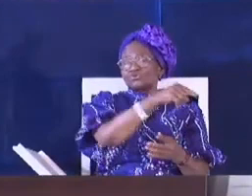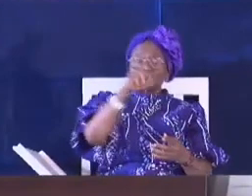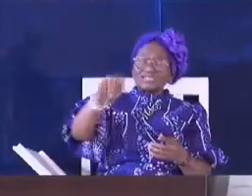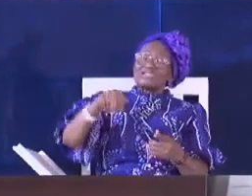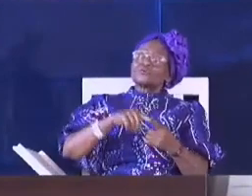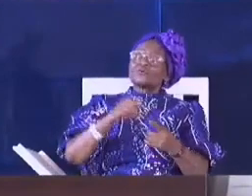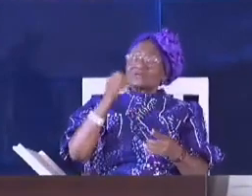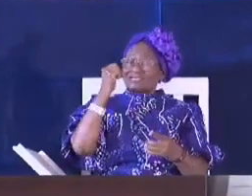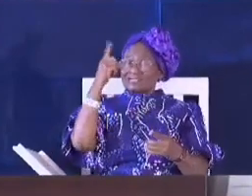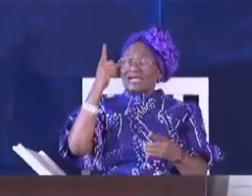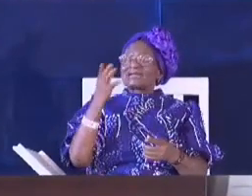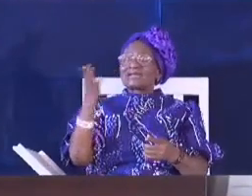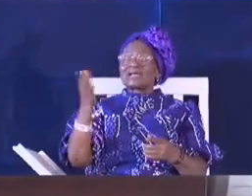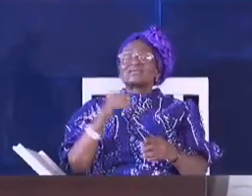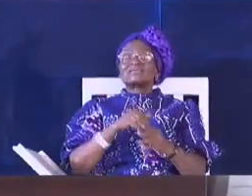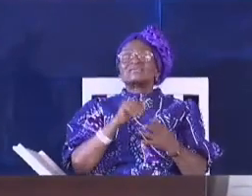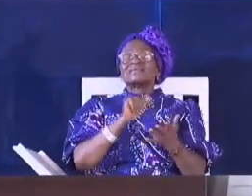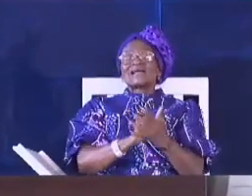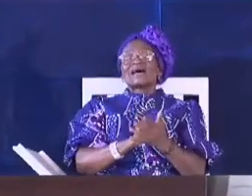In that 2 Kings chapter 2,